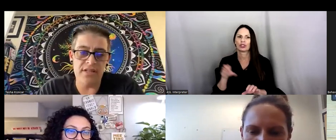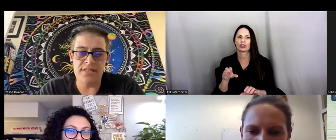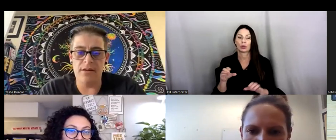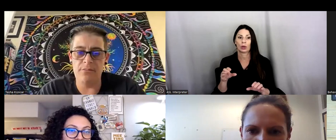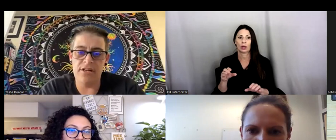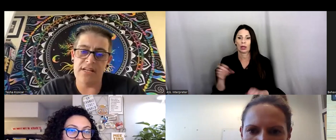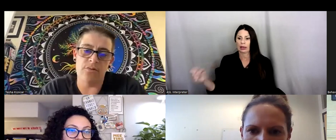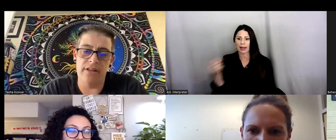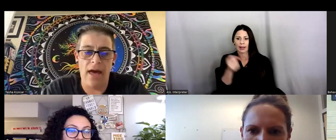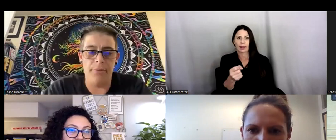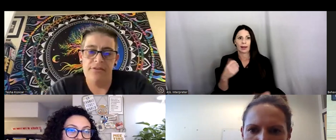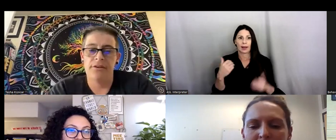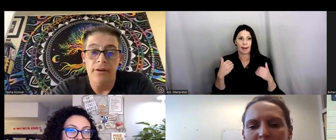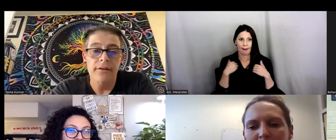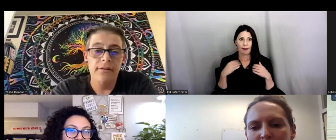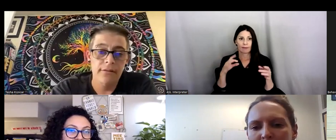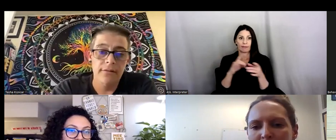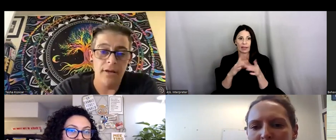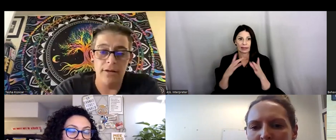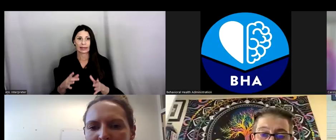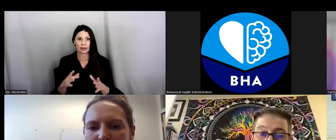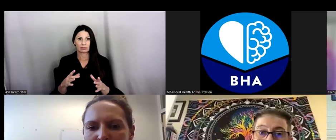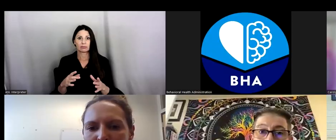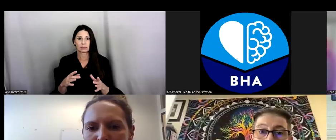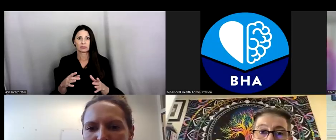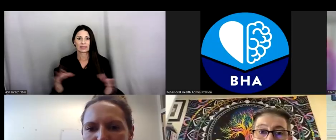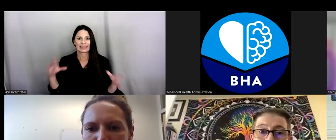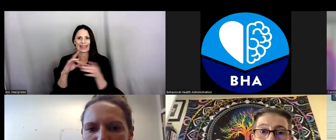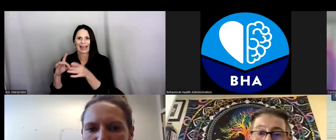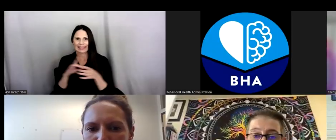communities with the state, because that's where the gap is. Thank you.